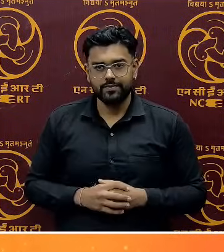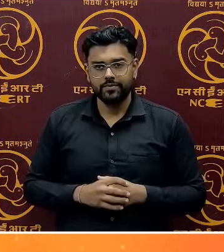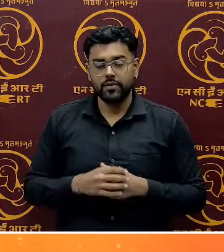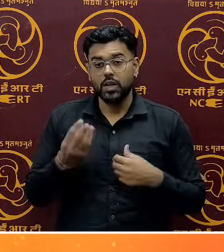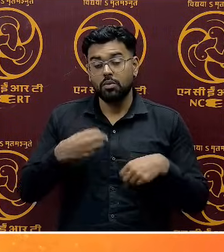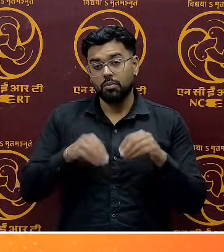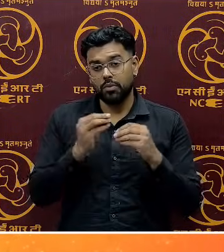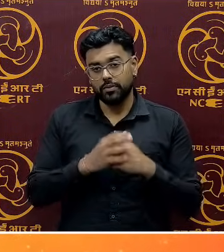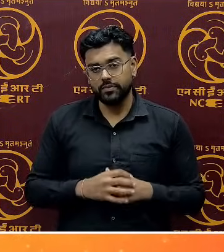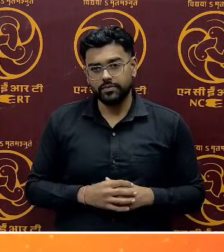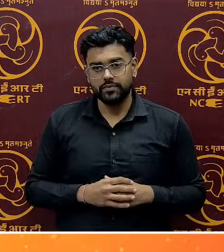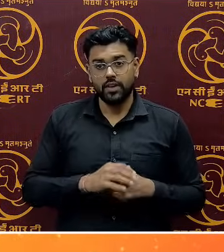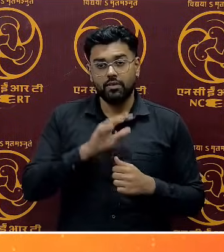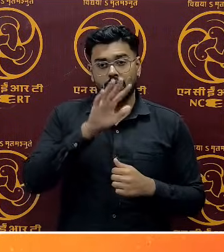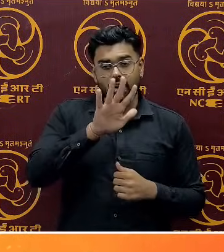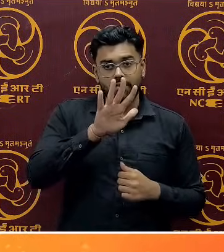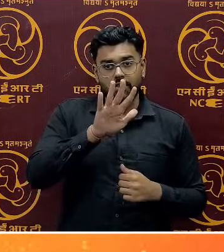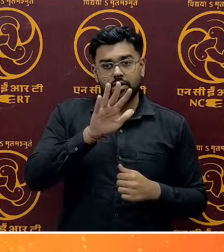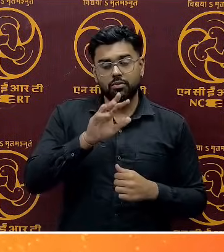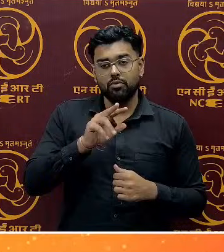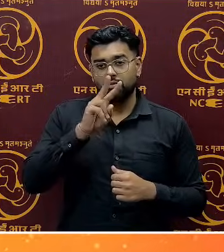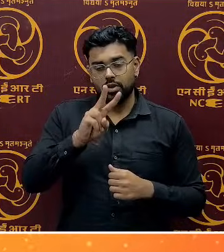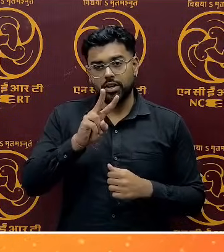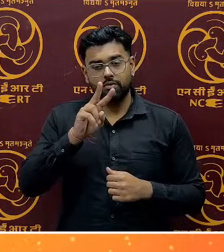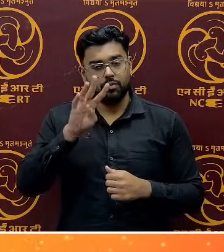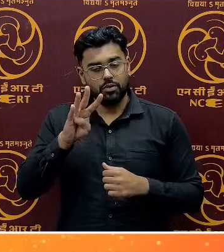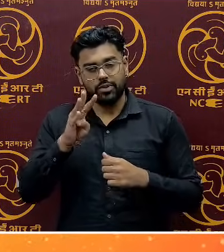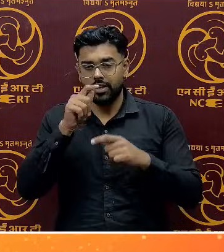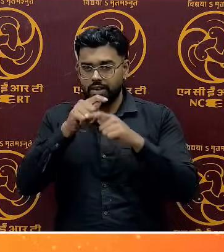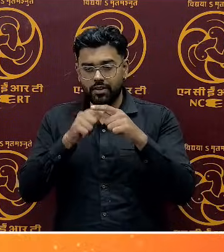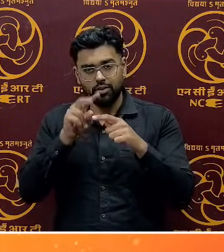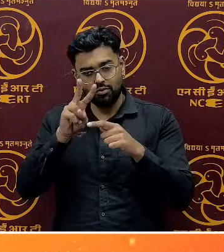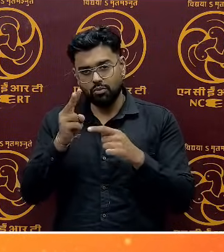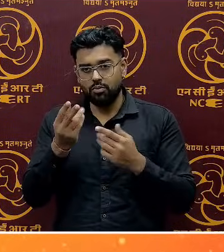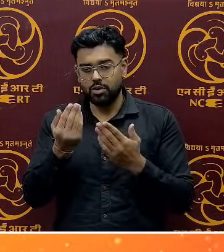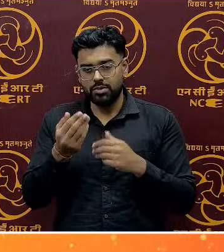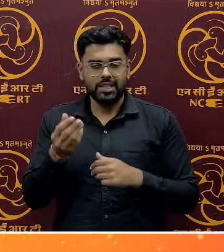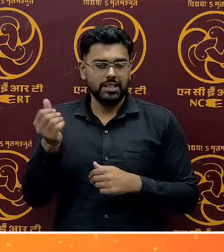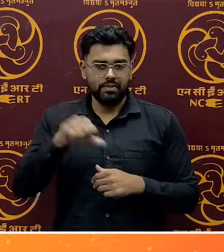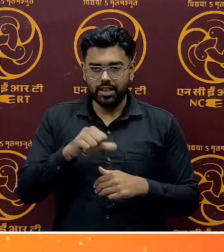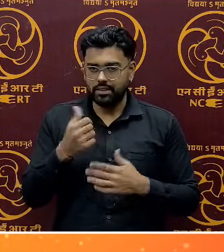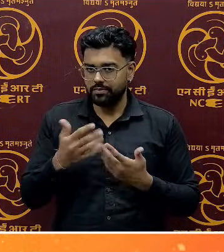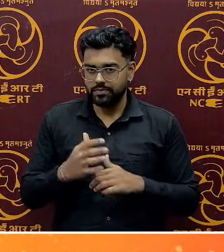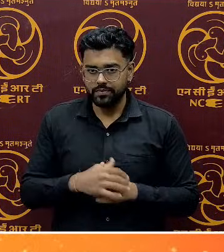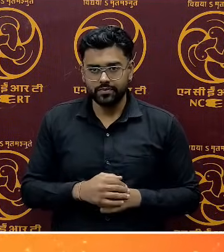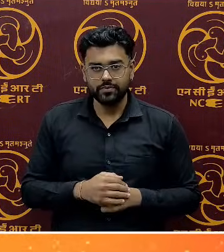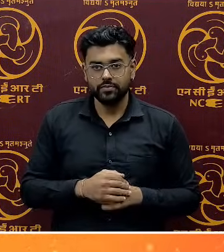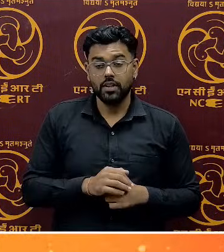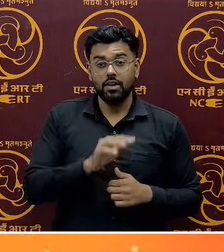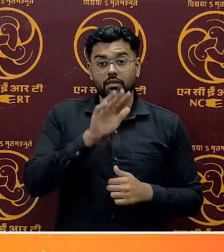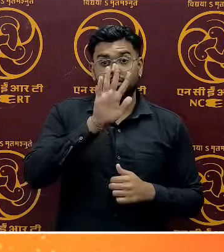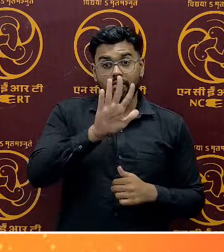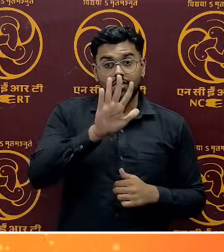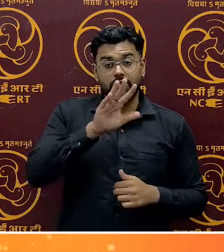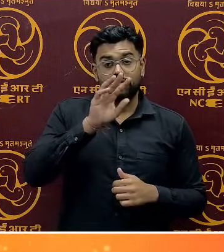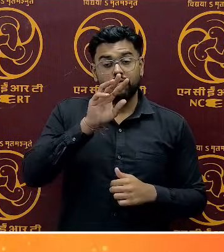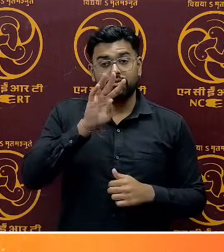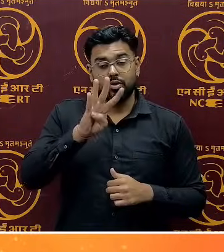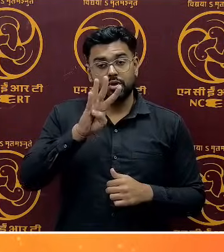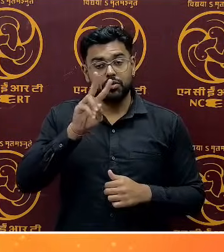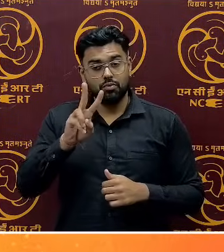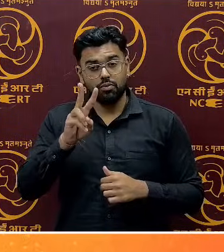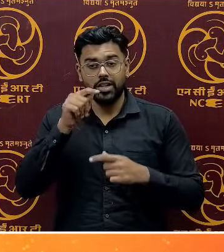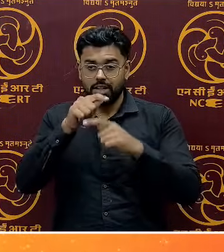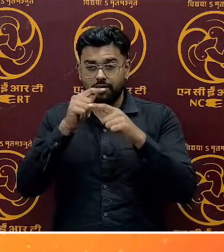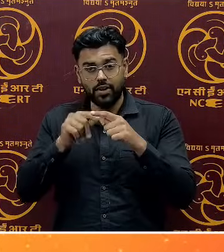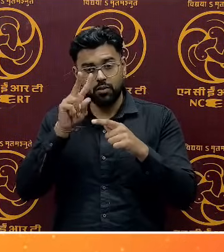about 524? Again 4. It is divisible by 2, Yeah. yes, it is not prime. 542, it is divisible by 2,